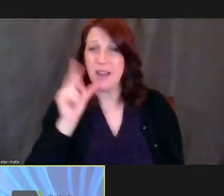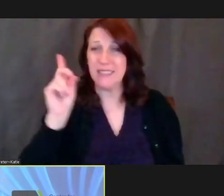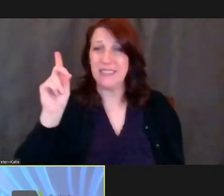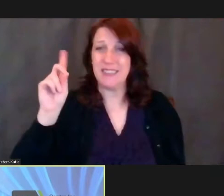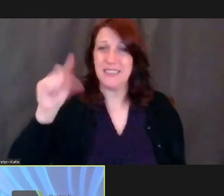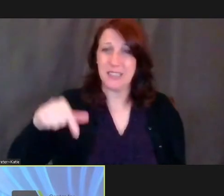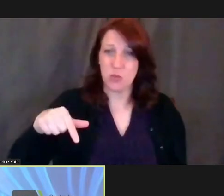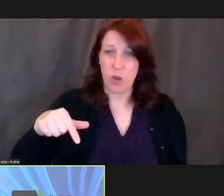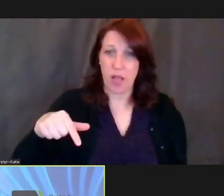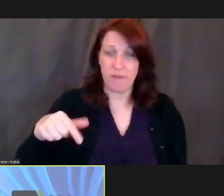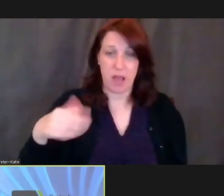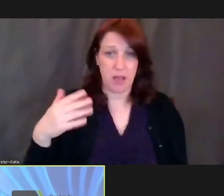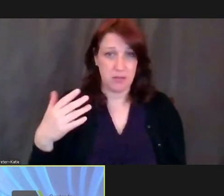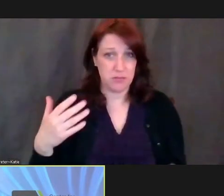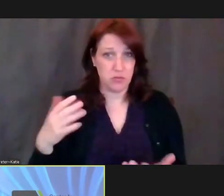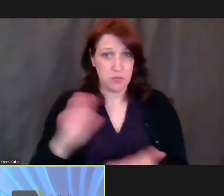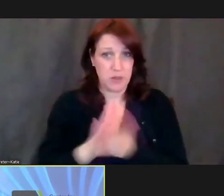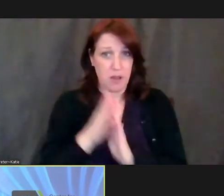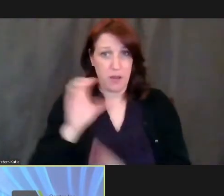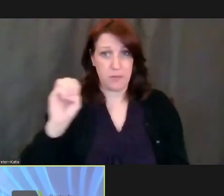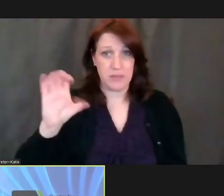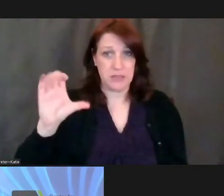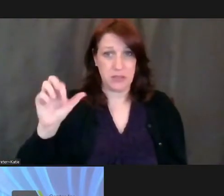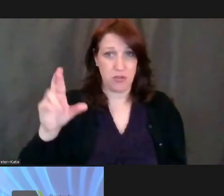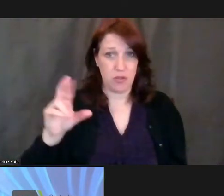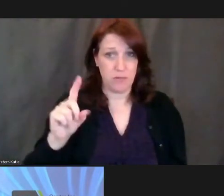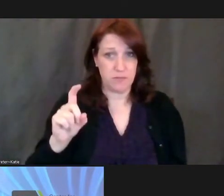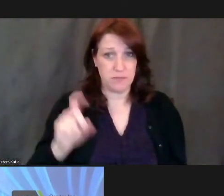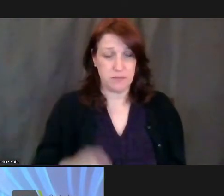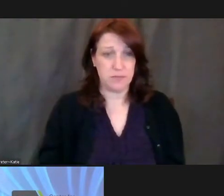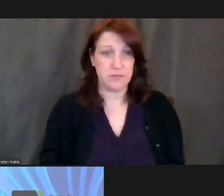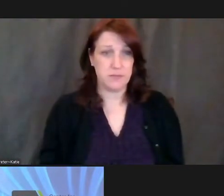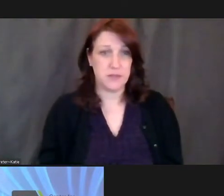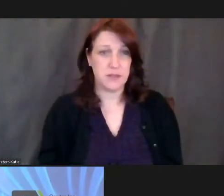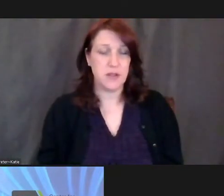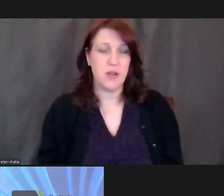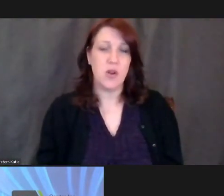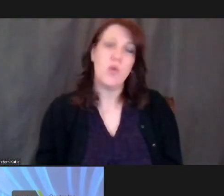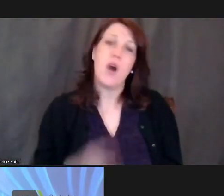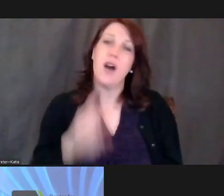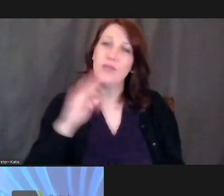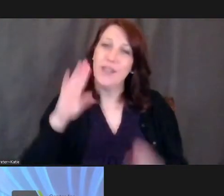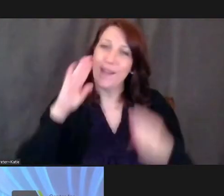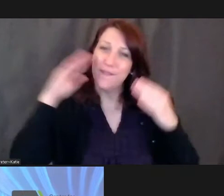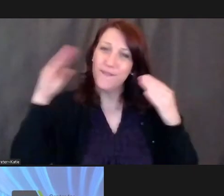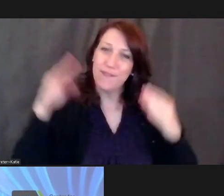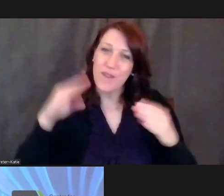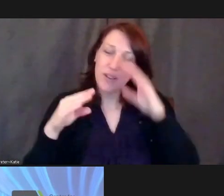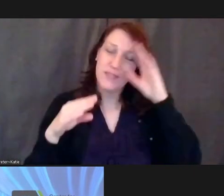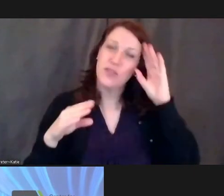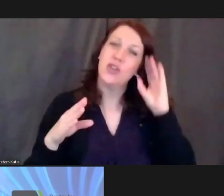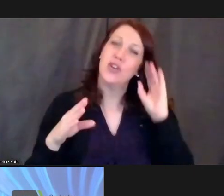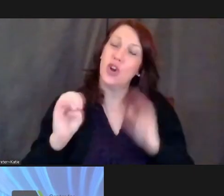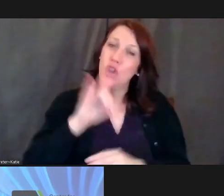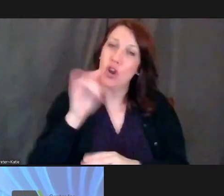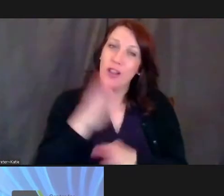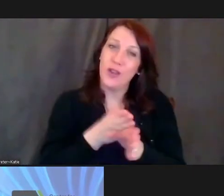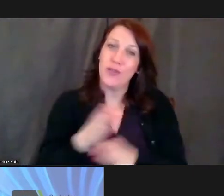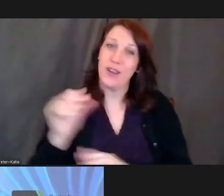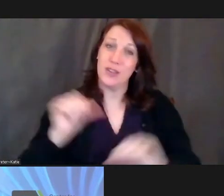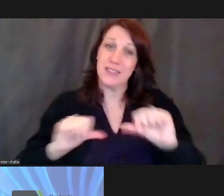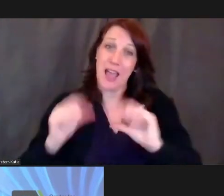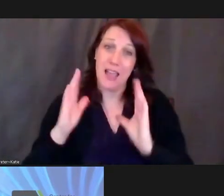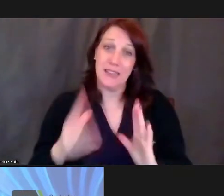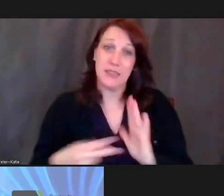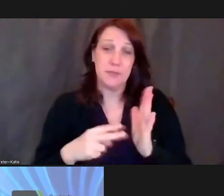serving as an early career reviewer? Well, because we're really focused with this program on early career scientists, you must